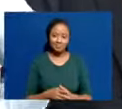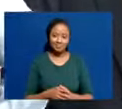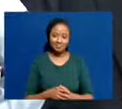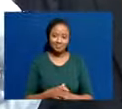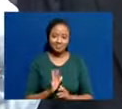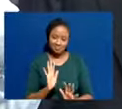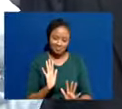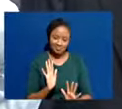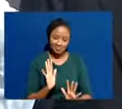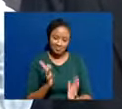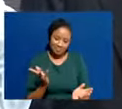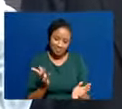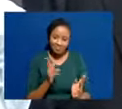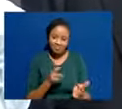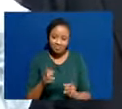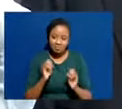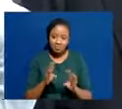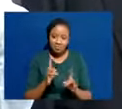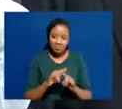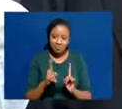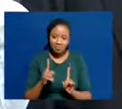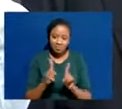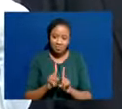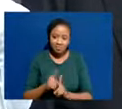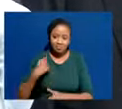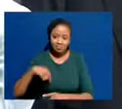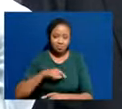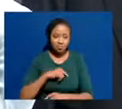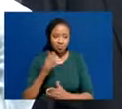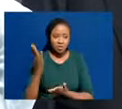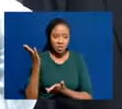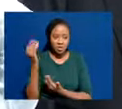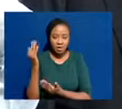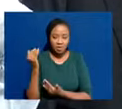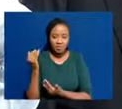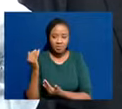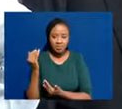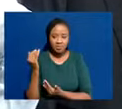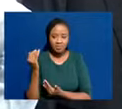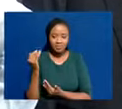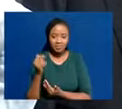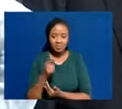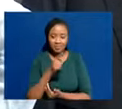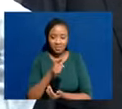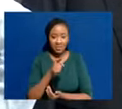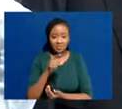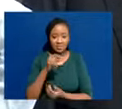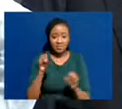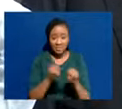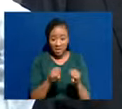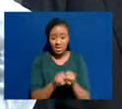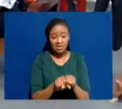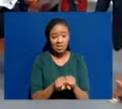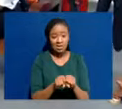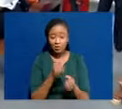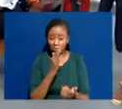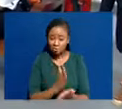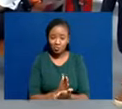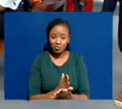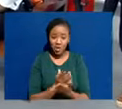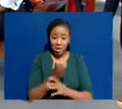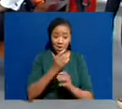So it's rare. And we're hoping, and a lot of people have been writing in and telling me, we hope this man is genuine. We hope he talks the